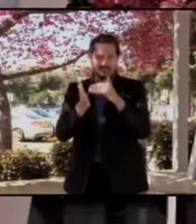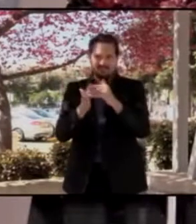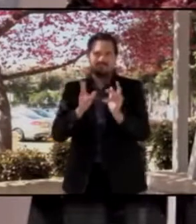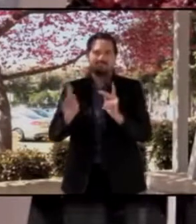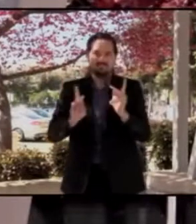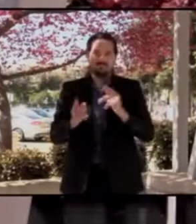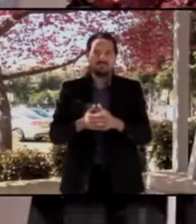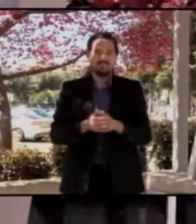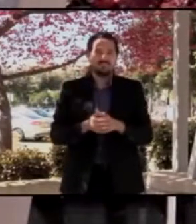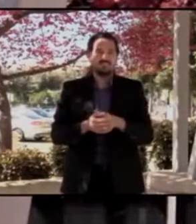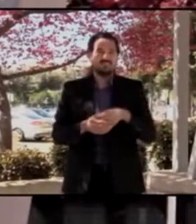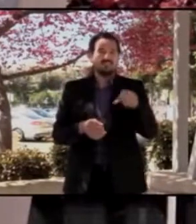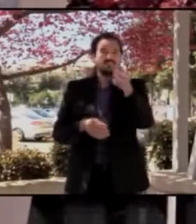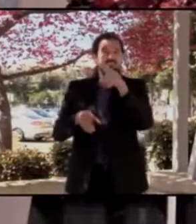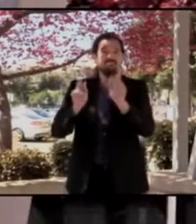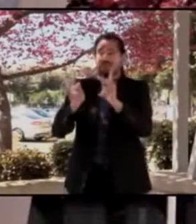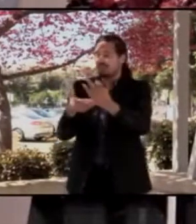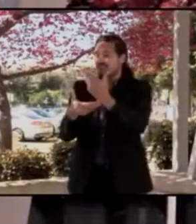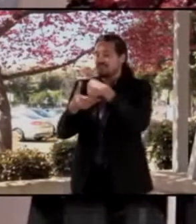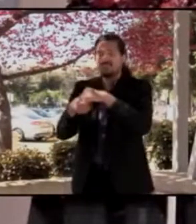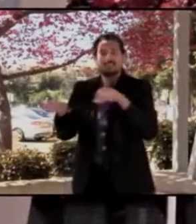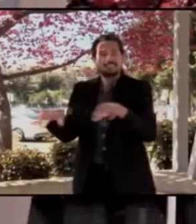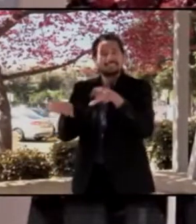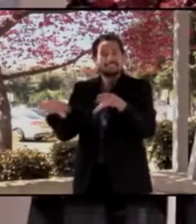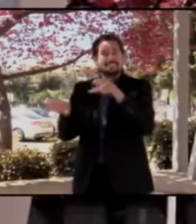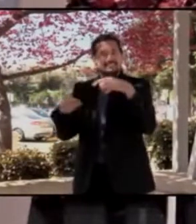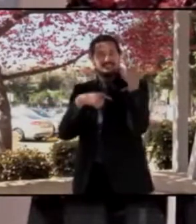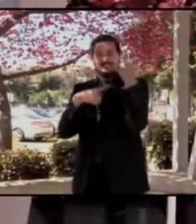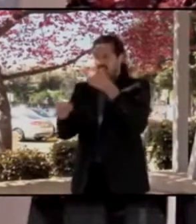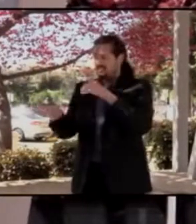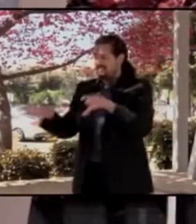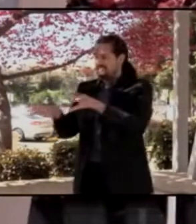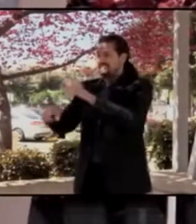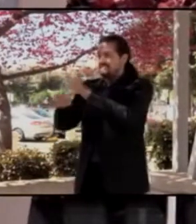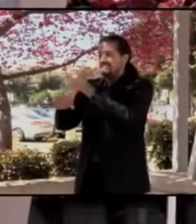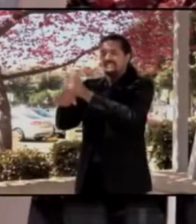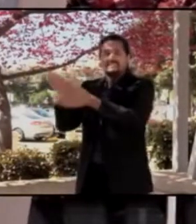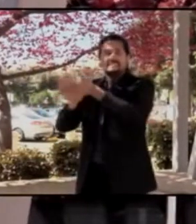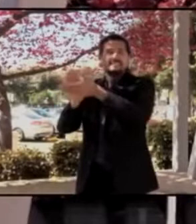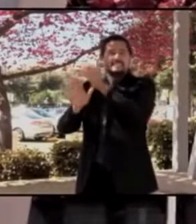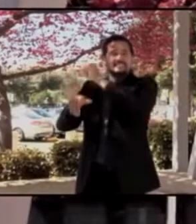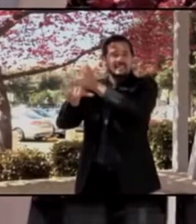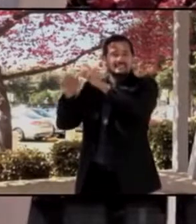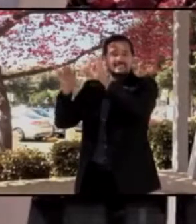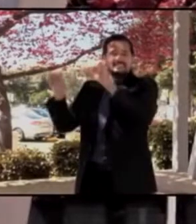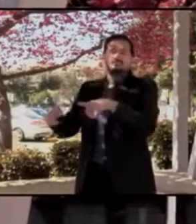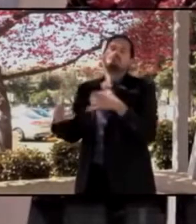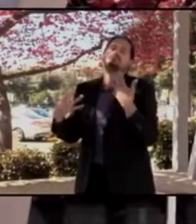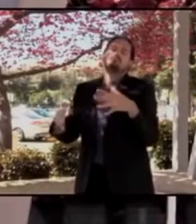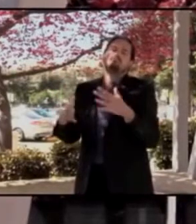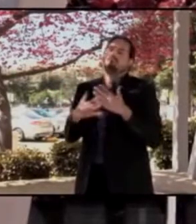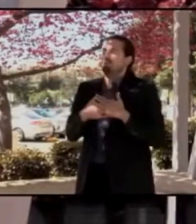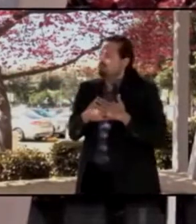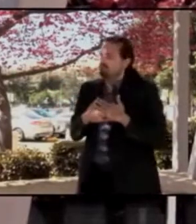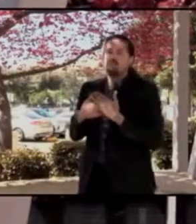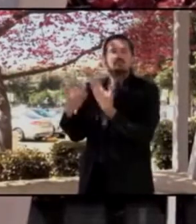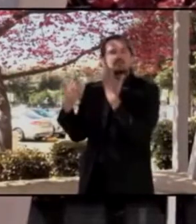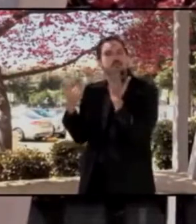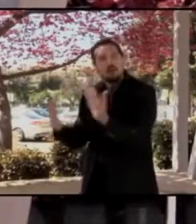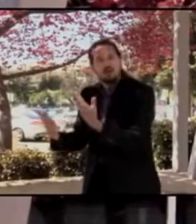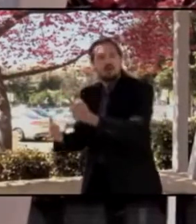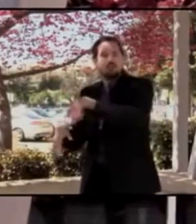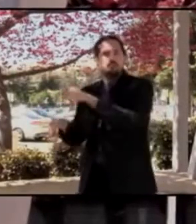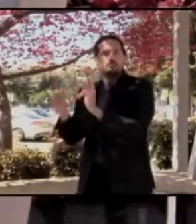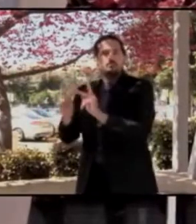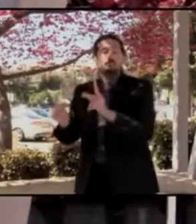very sincere thank you. And for all of you who got vaccinated, a very, very sincere thank you. Here's what's exciting about where we are